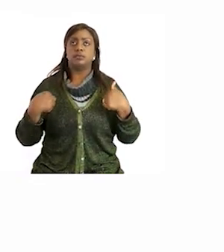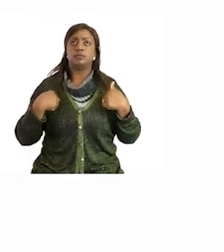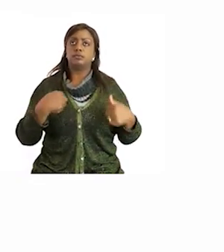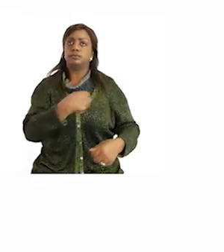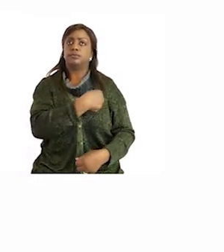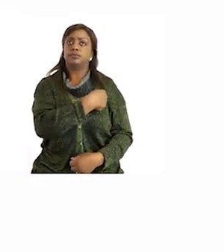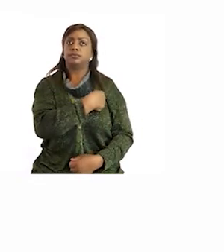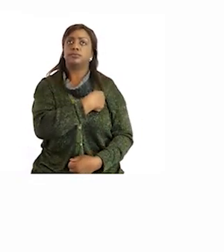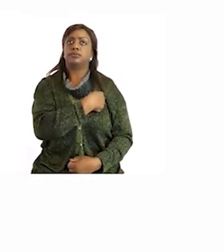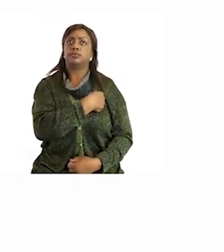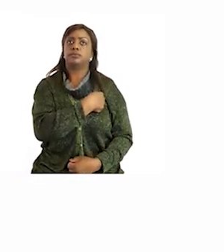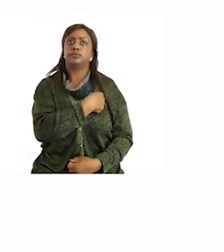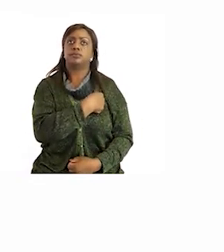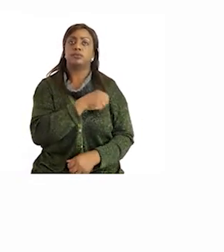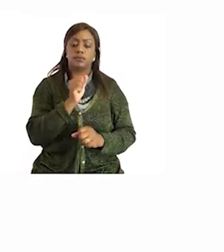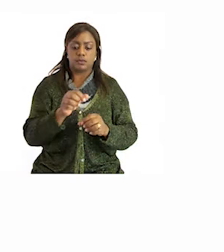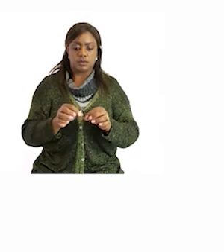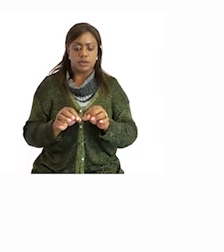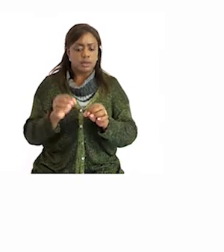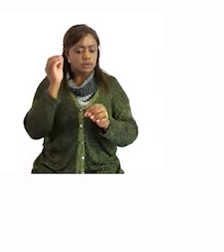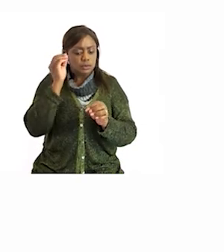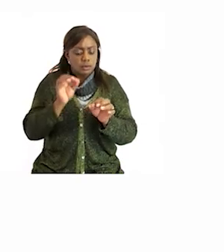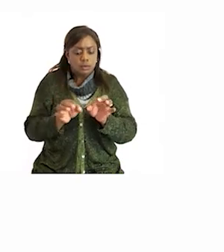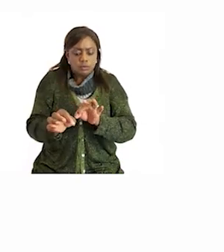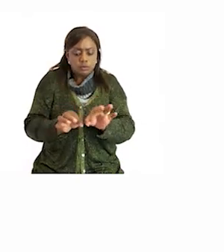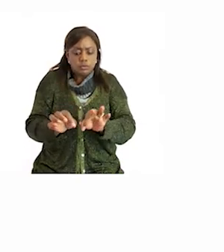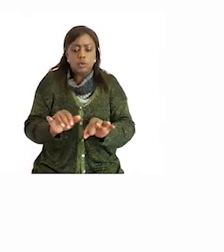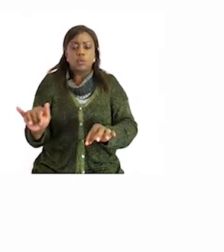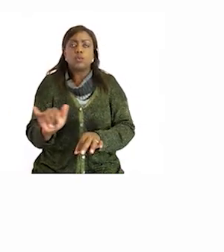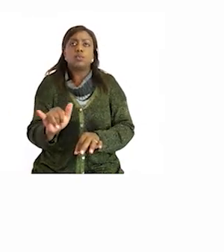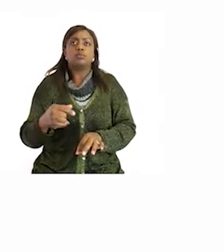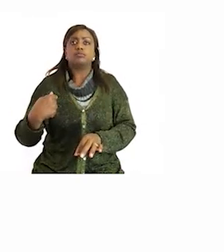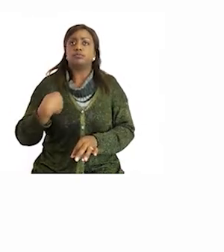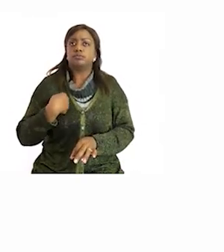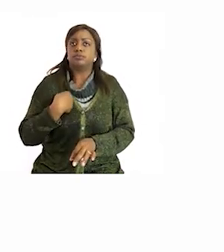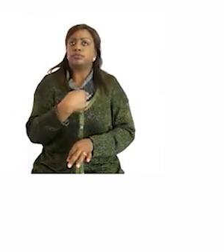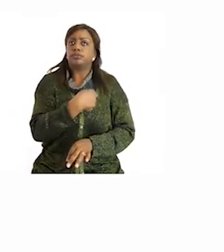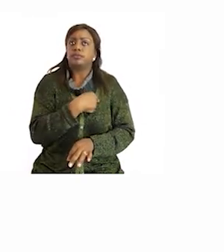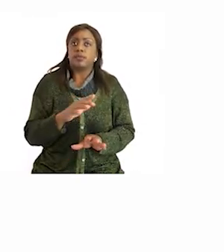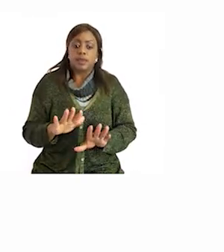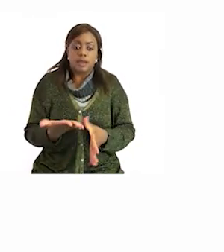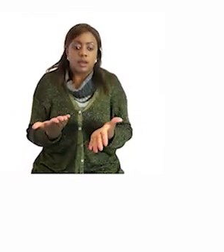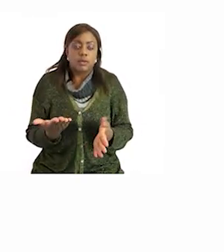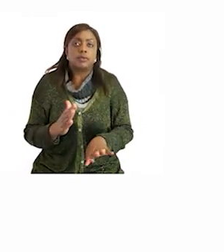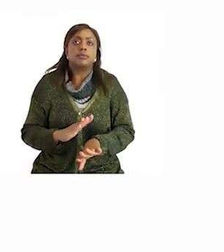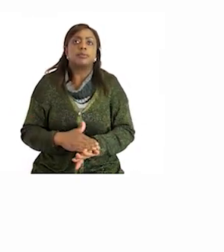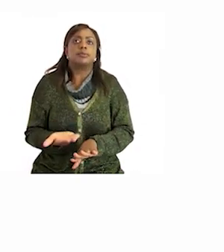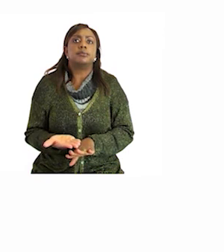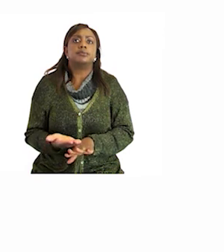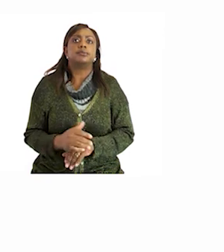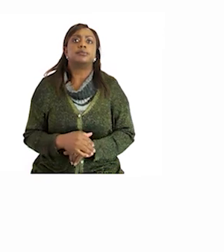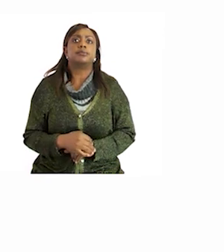You should be able to describe the differences between the reproductive organs of a male and a female from given